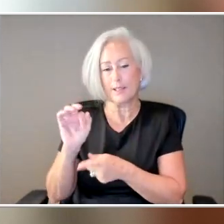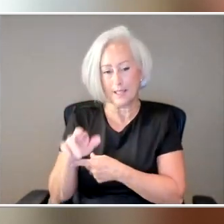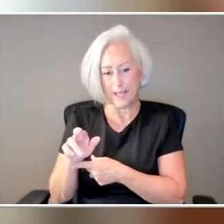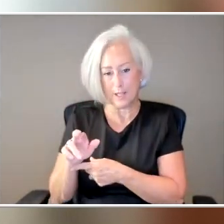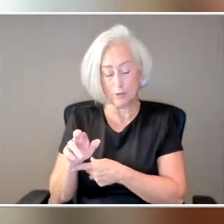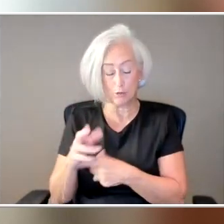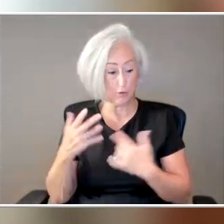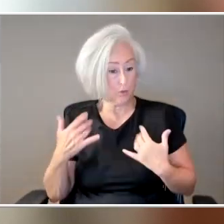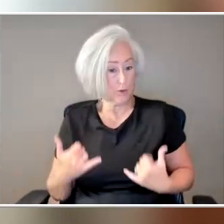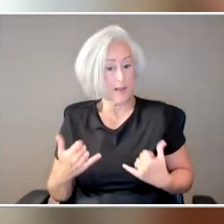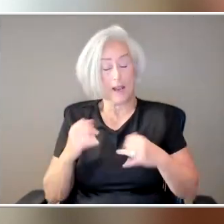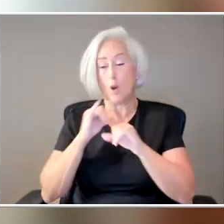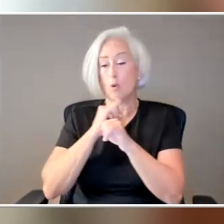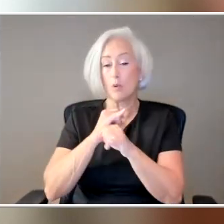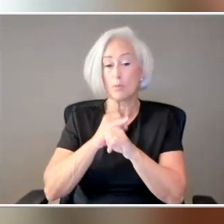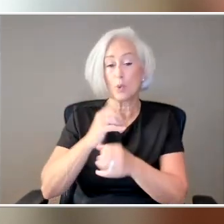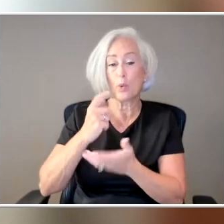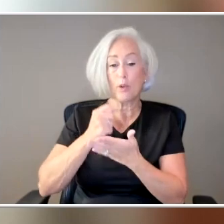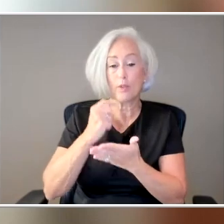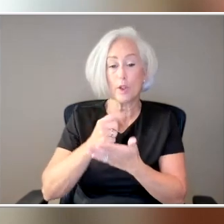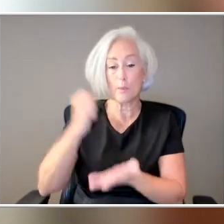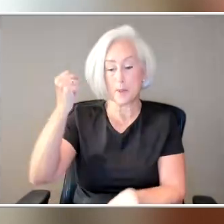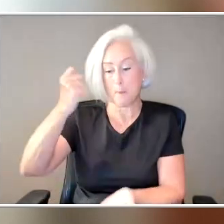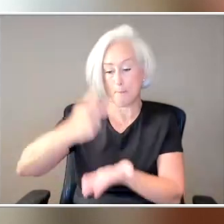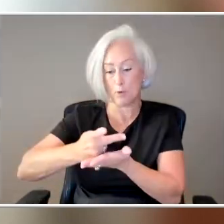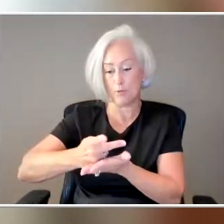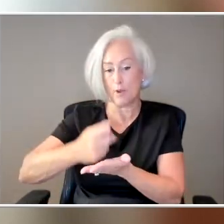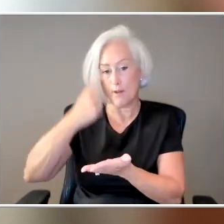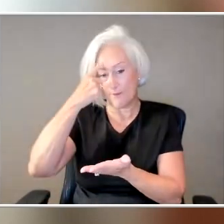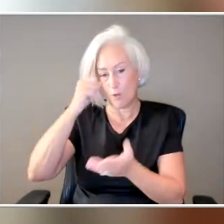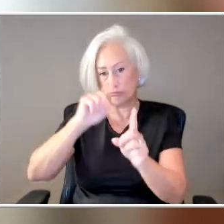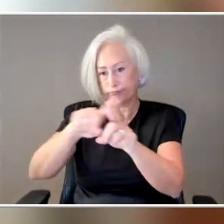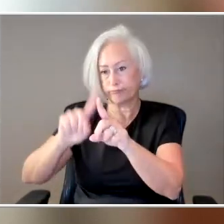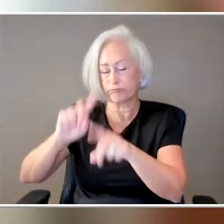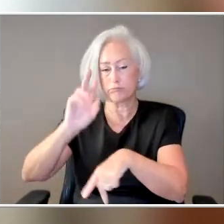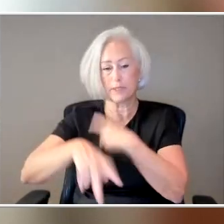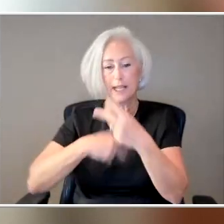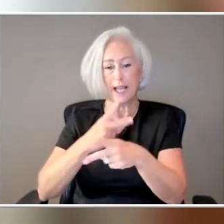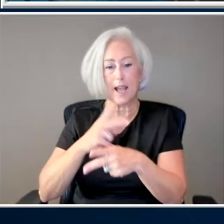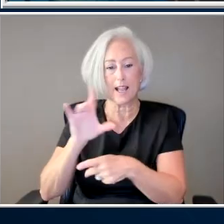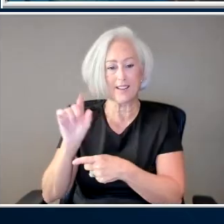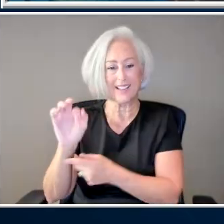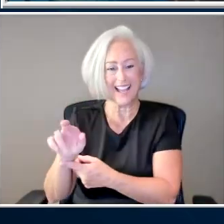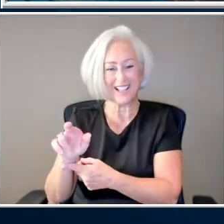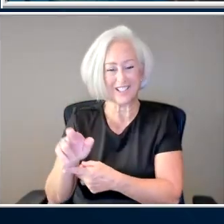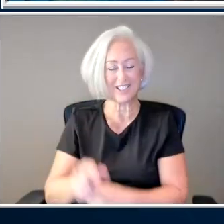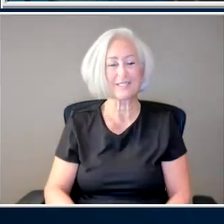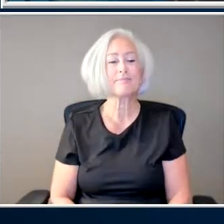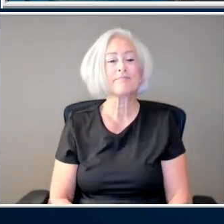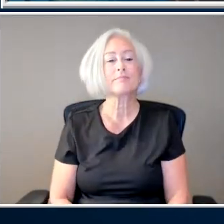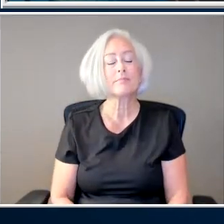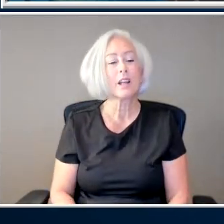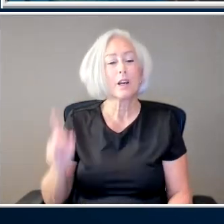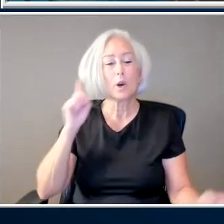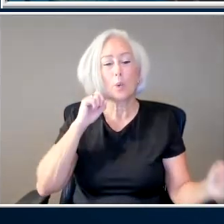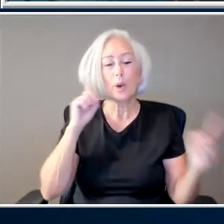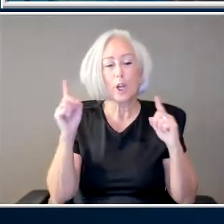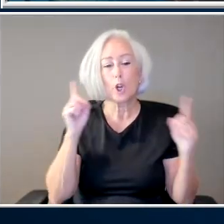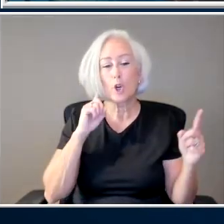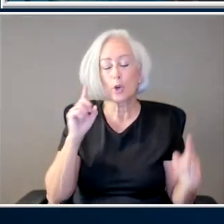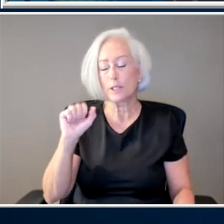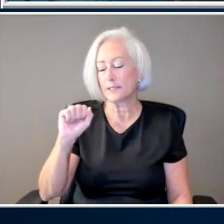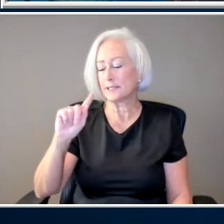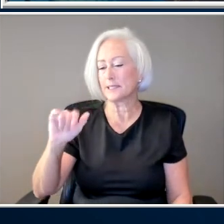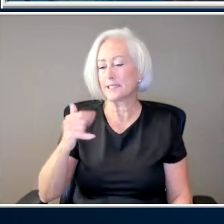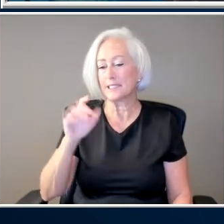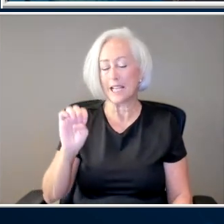immunotherapy is available and approved for many different types of cancers. Well, when you hear a stage 4 diagnosis, it